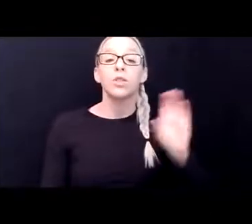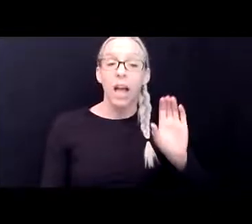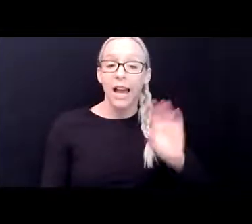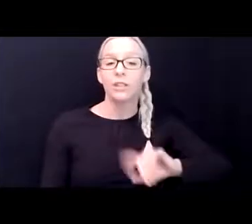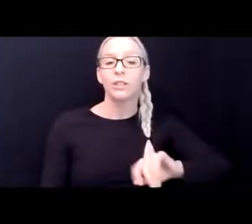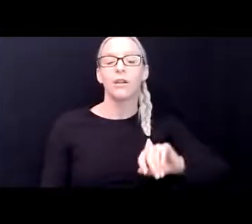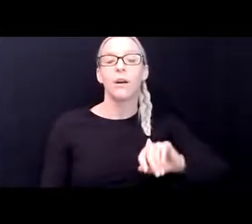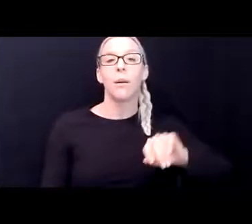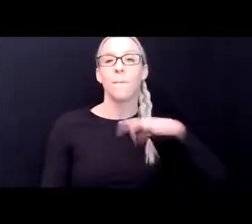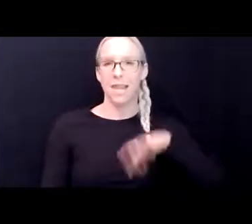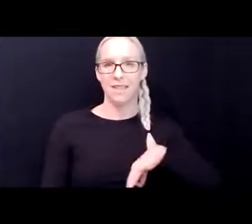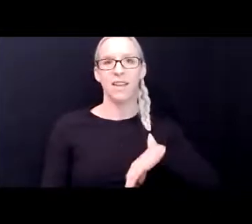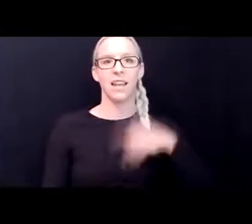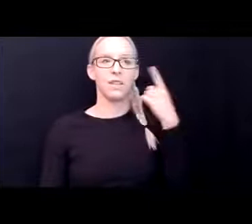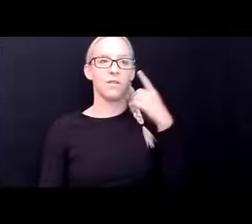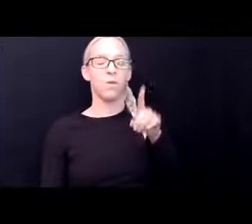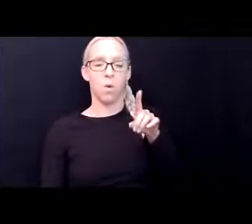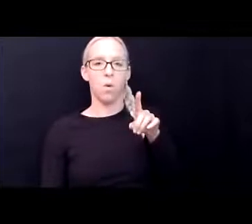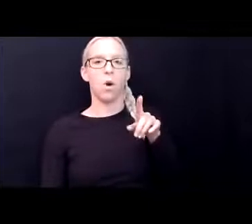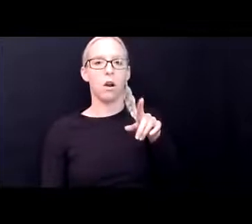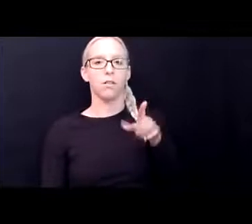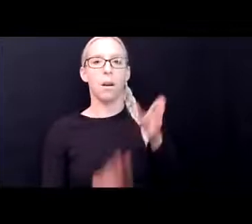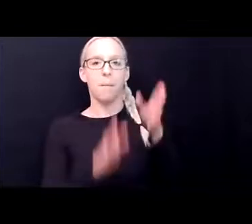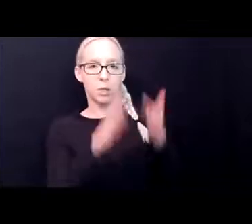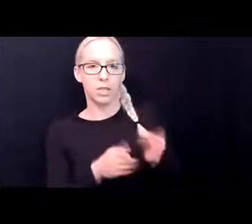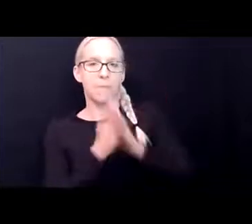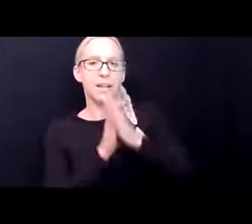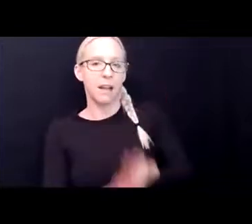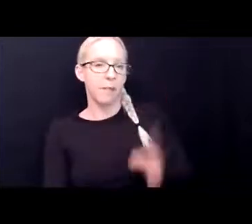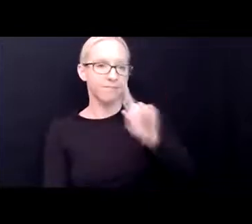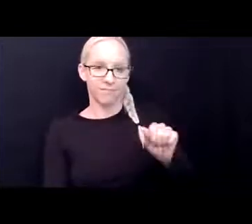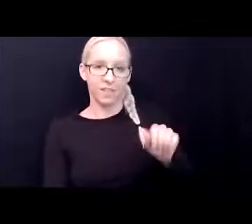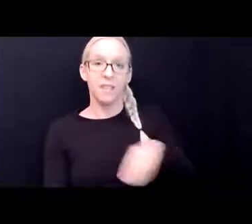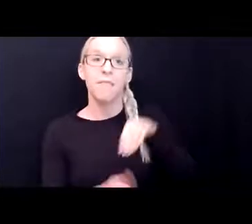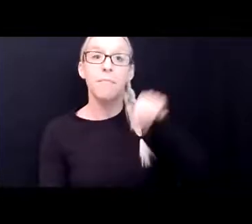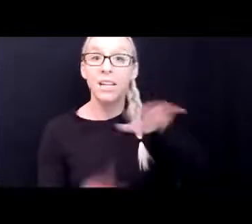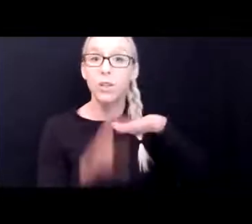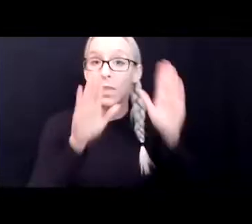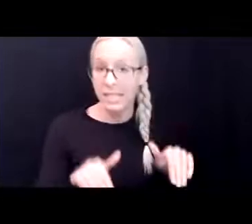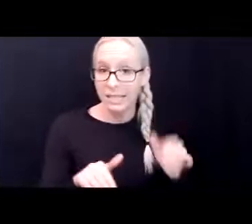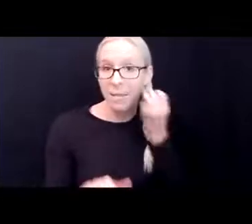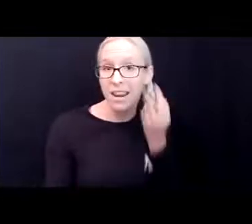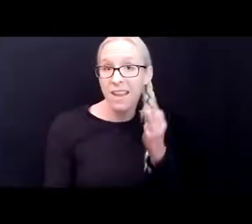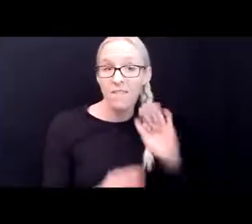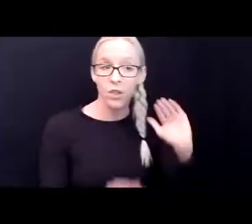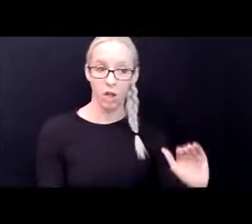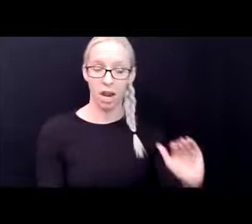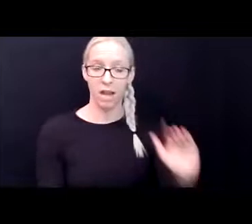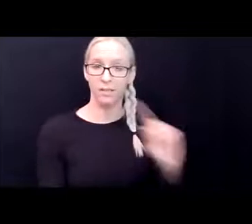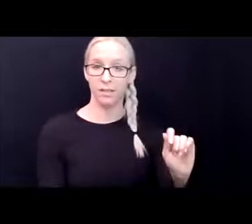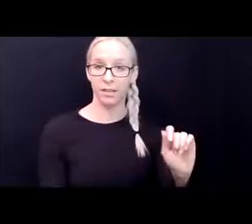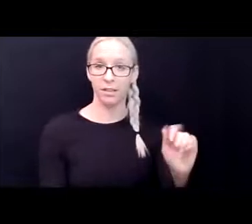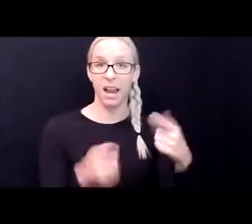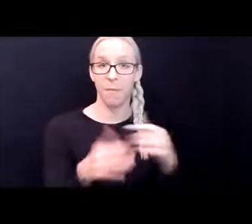of a worker who has paid into the Social Security system, if the child's disability occurred prior to